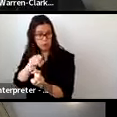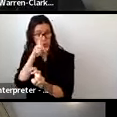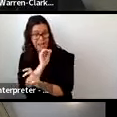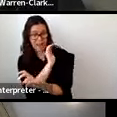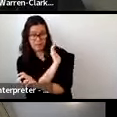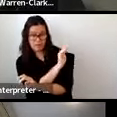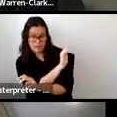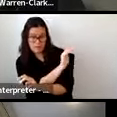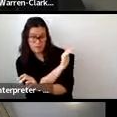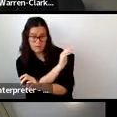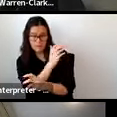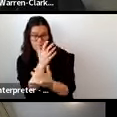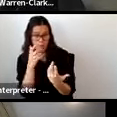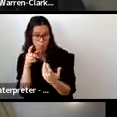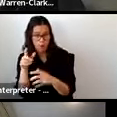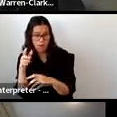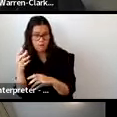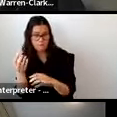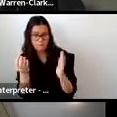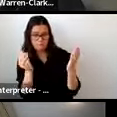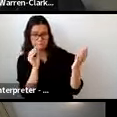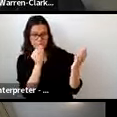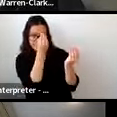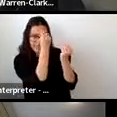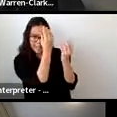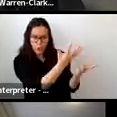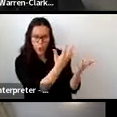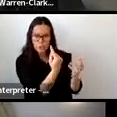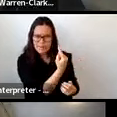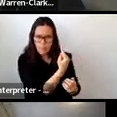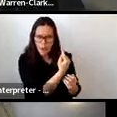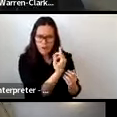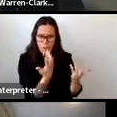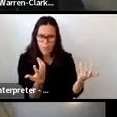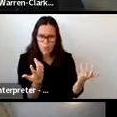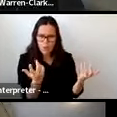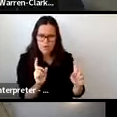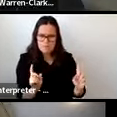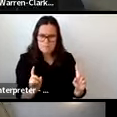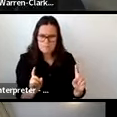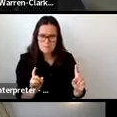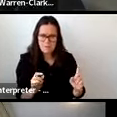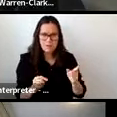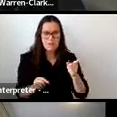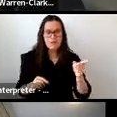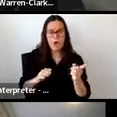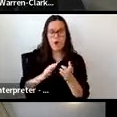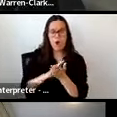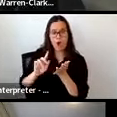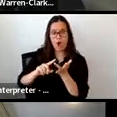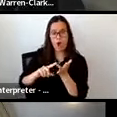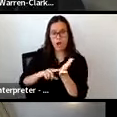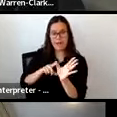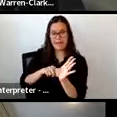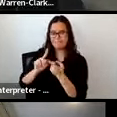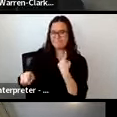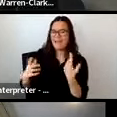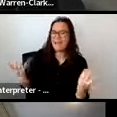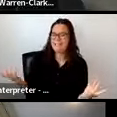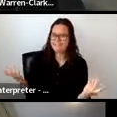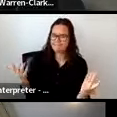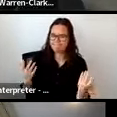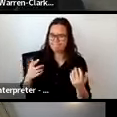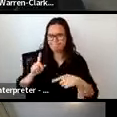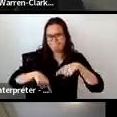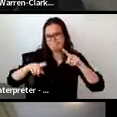future builds? There's no, it's haphazard. So for each